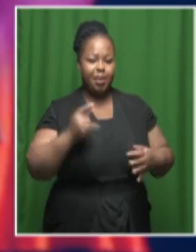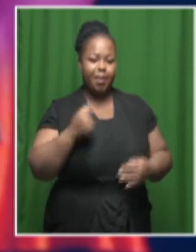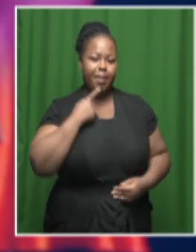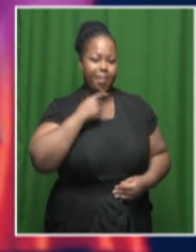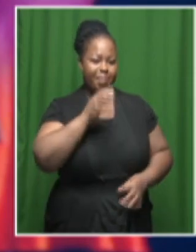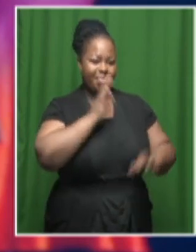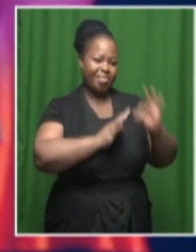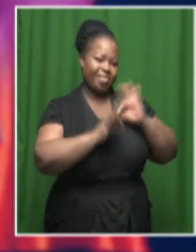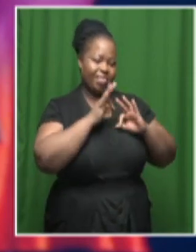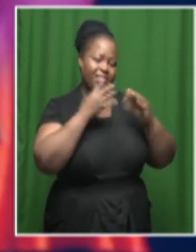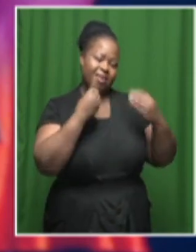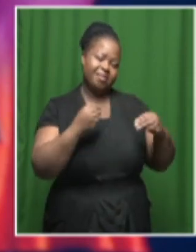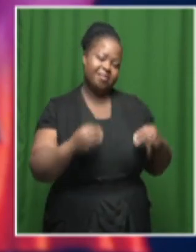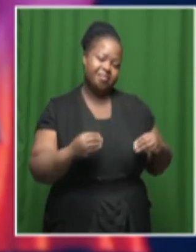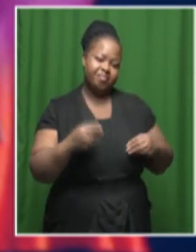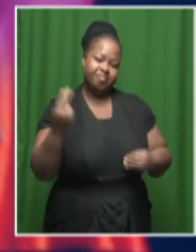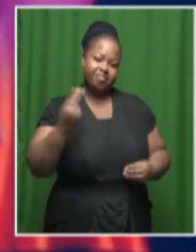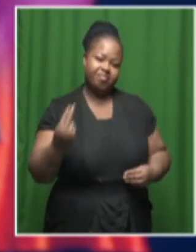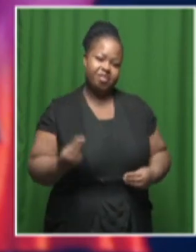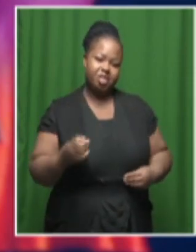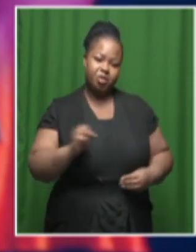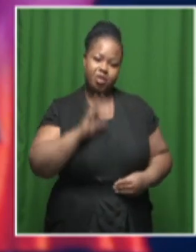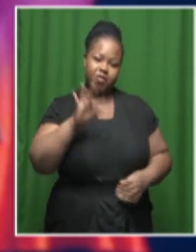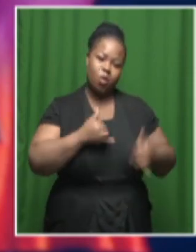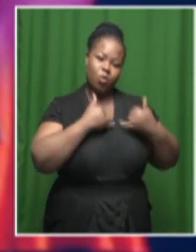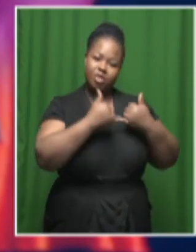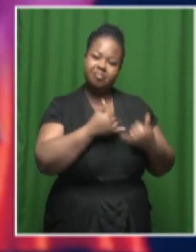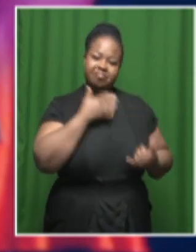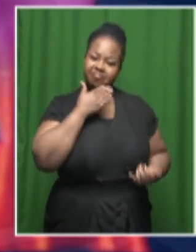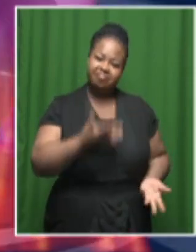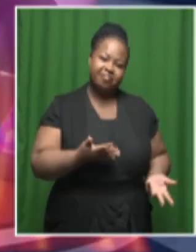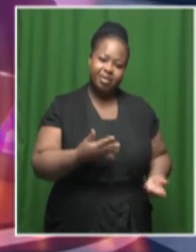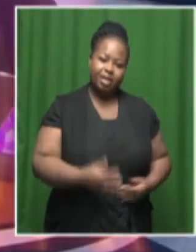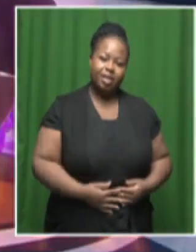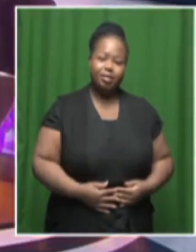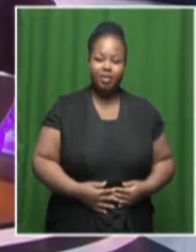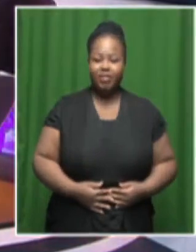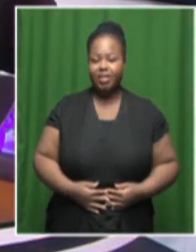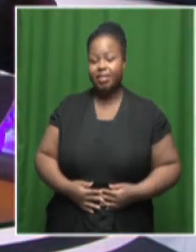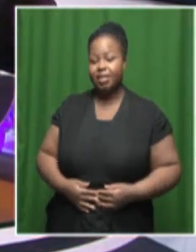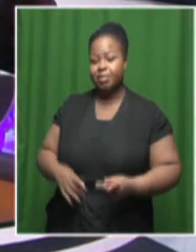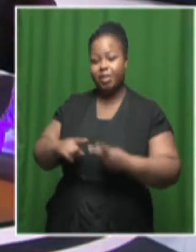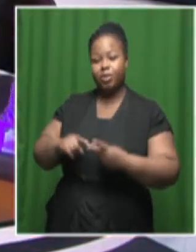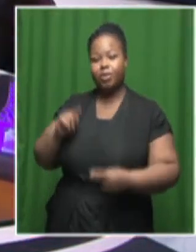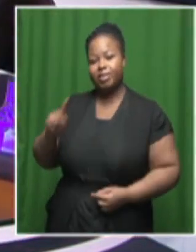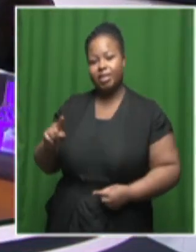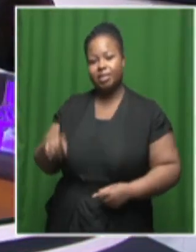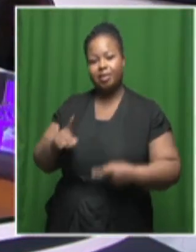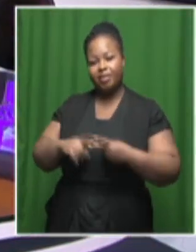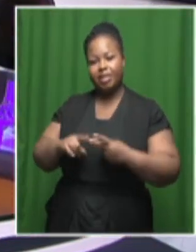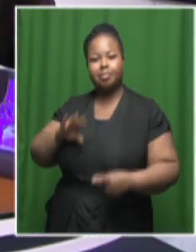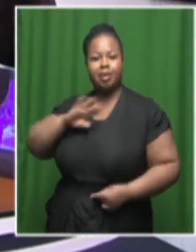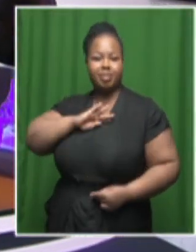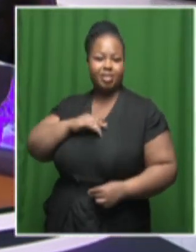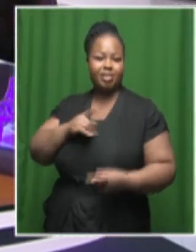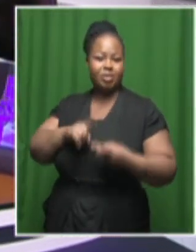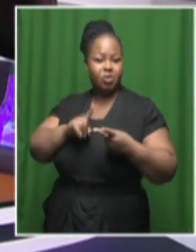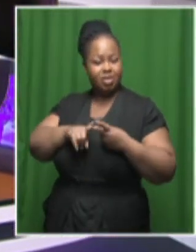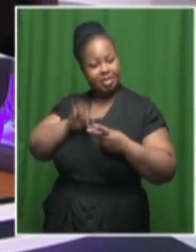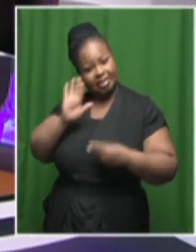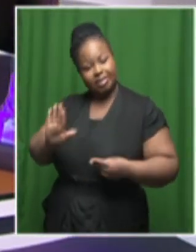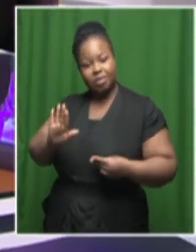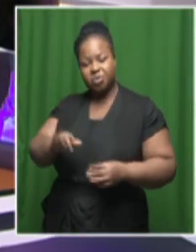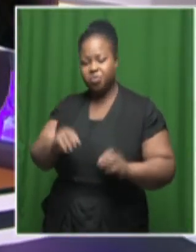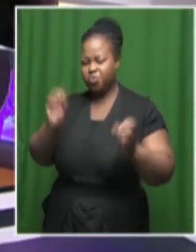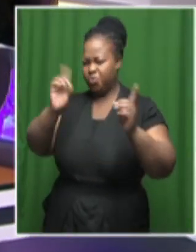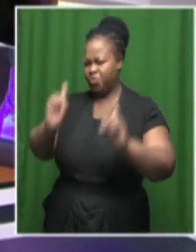the Business and Arts South Africa Awards. What are they? So the awards are a flagship Business and Arts South Africa program because what BASA does is